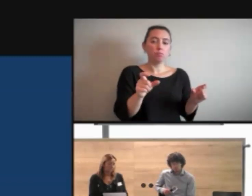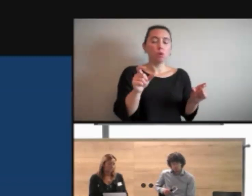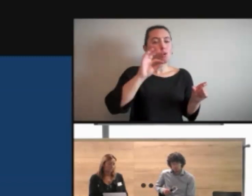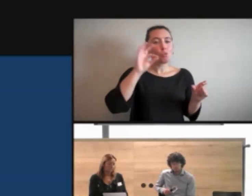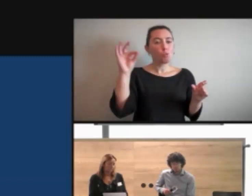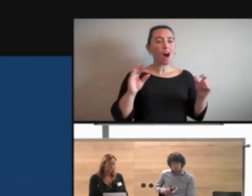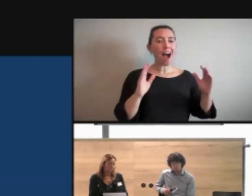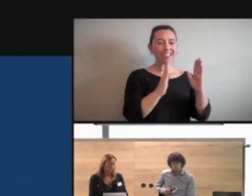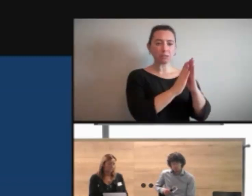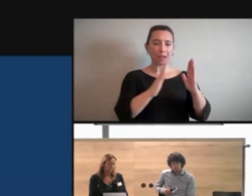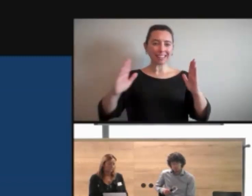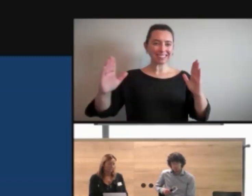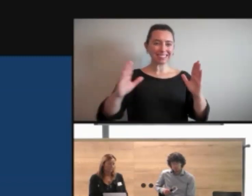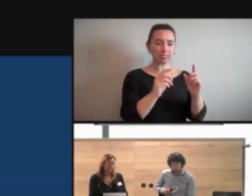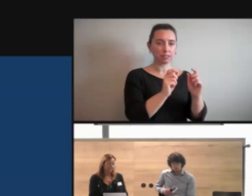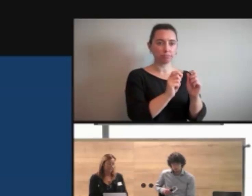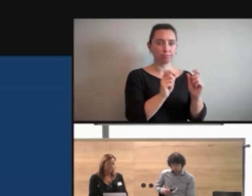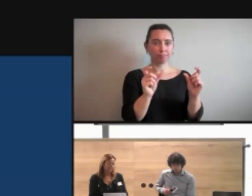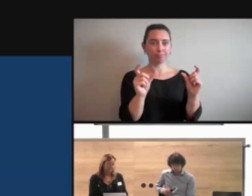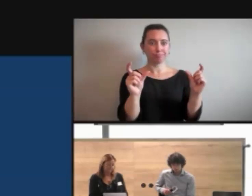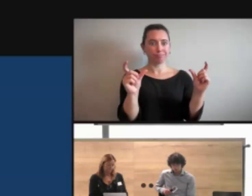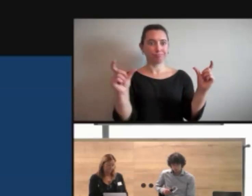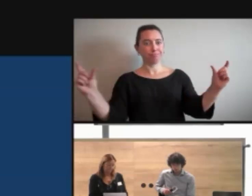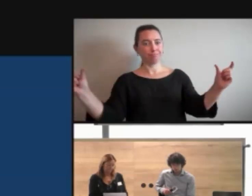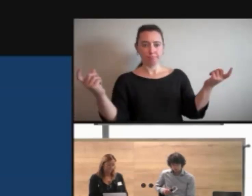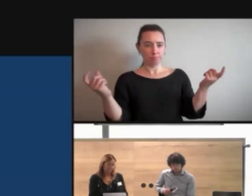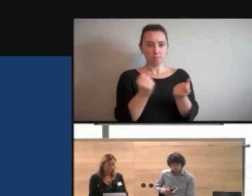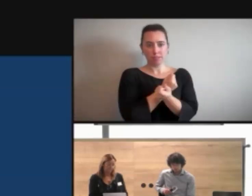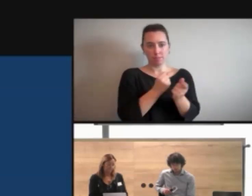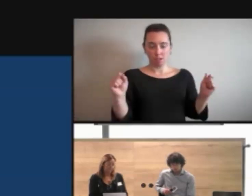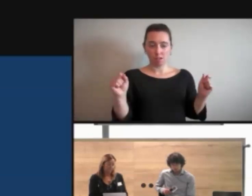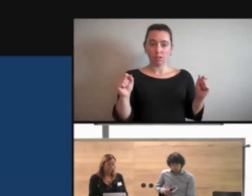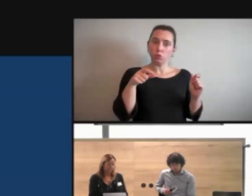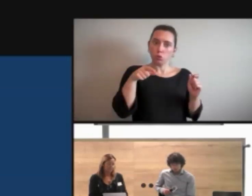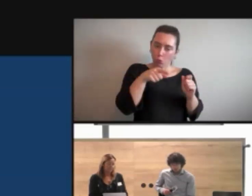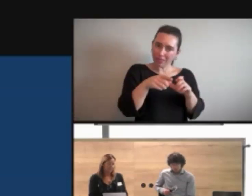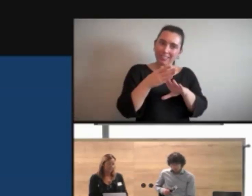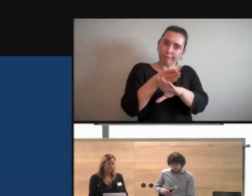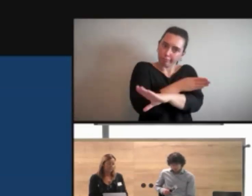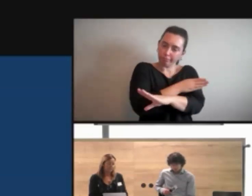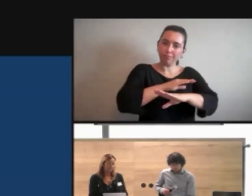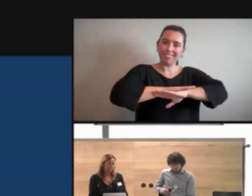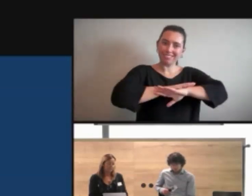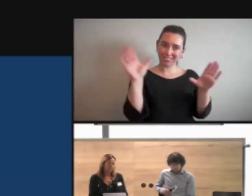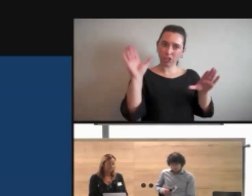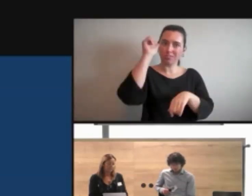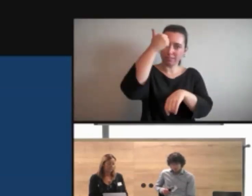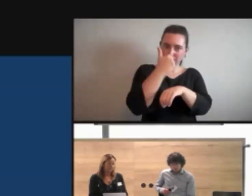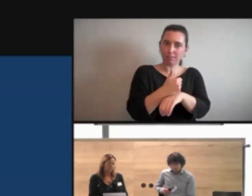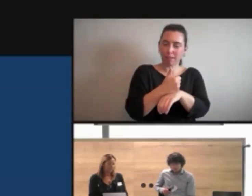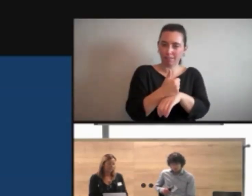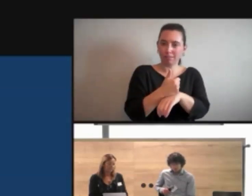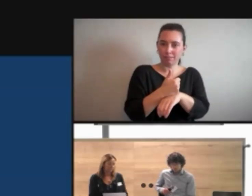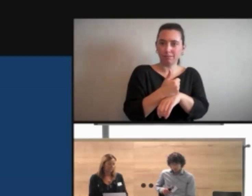restricted space in the interface. It's deliberate behavior, meaning it's expected behavior, particularly